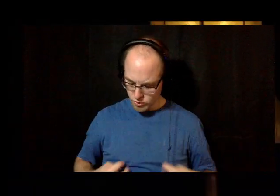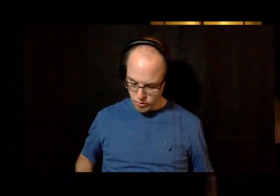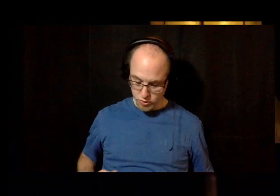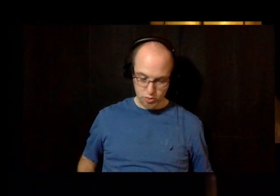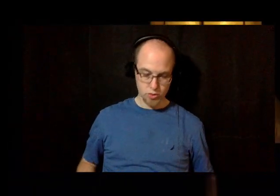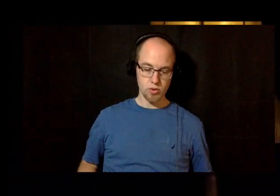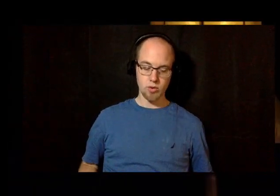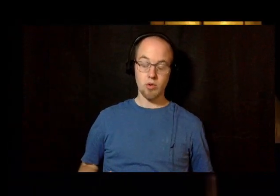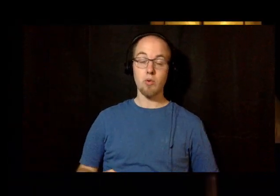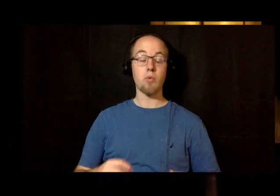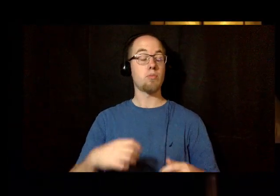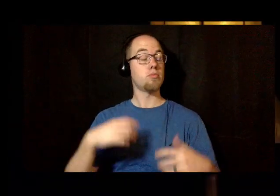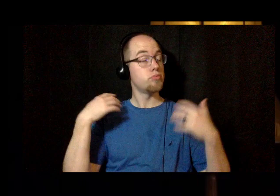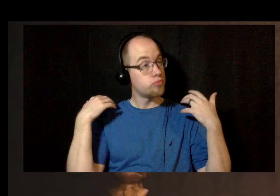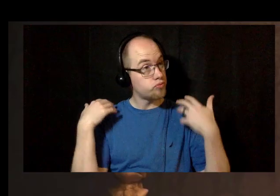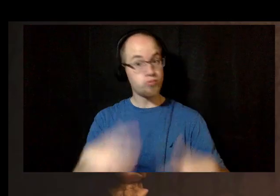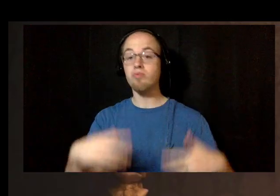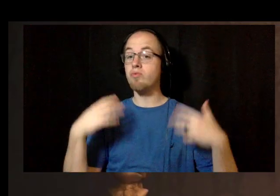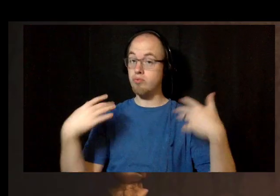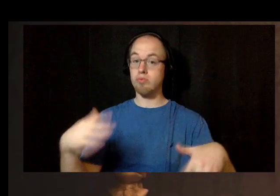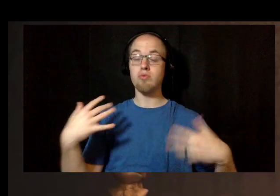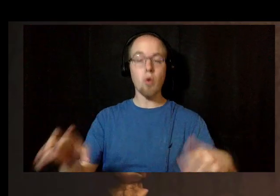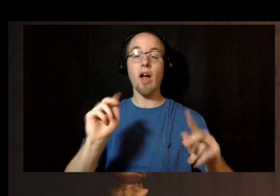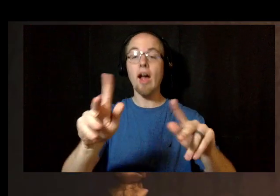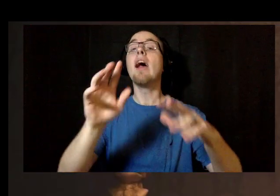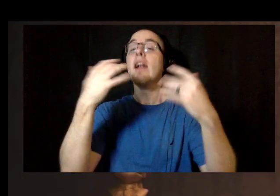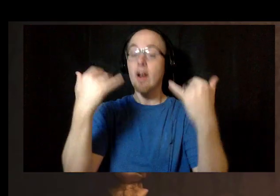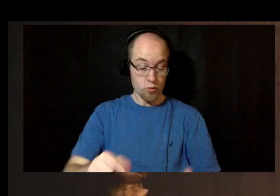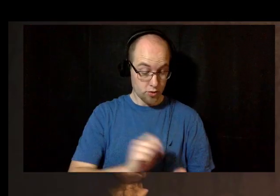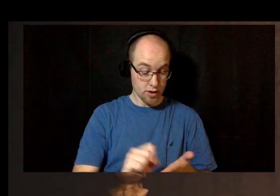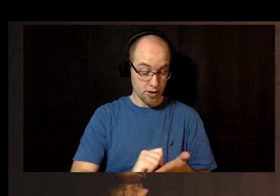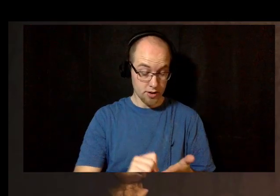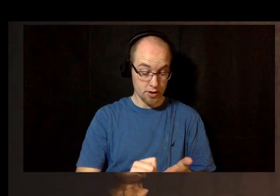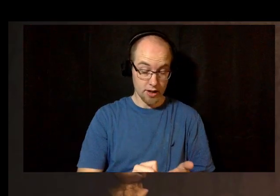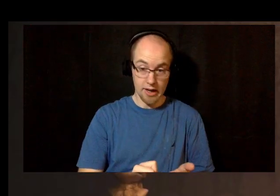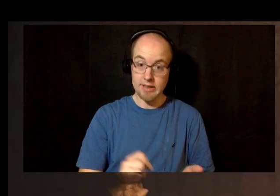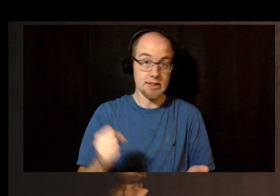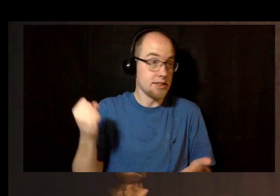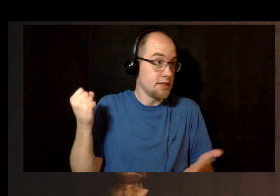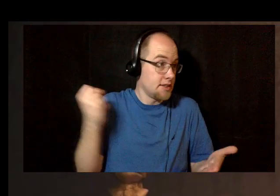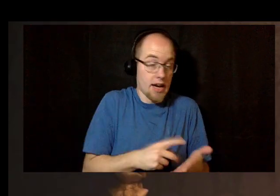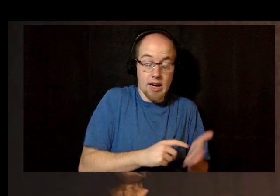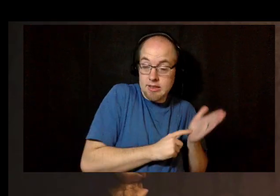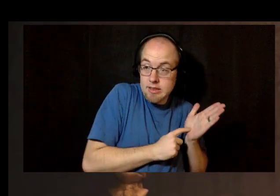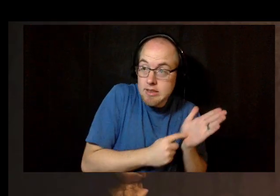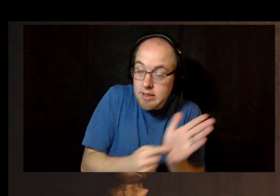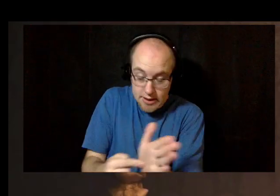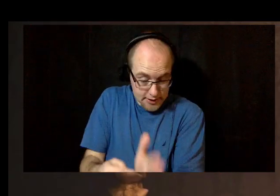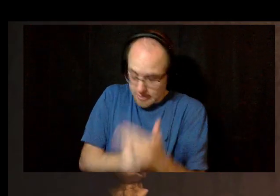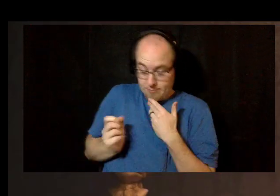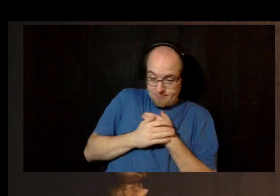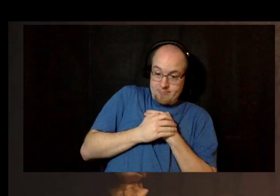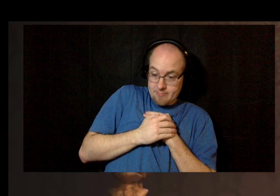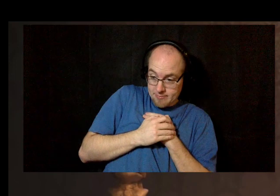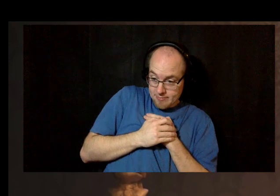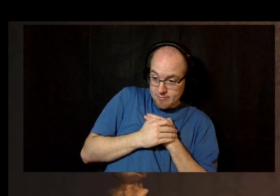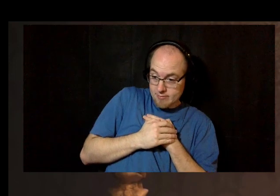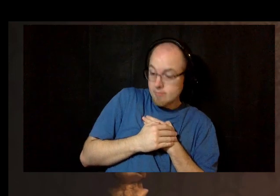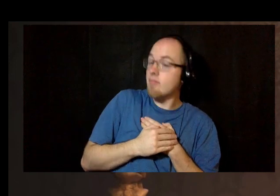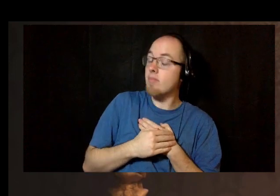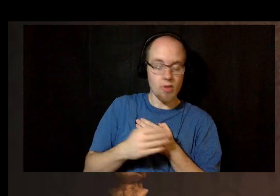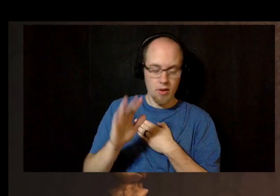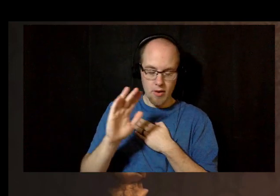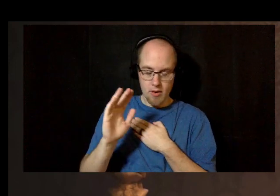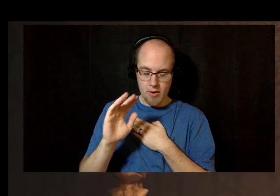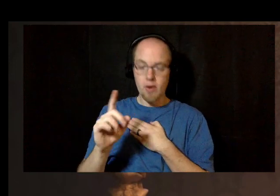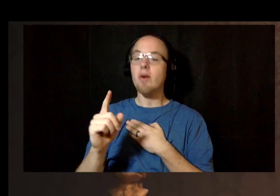humdinger! And now that I've written it, I am terrified to let anybody read it. So what I've decided to do